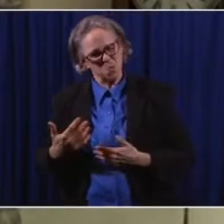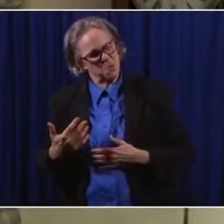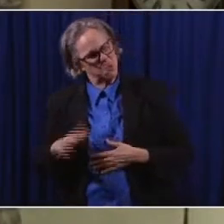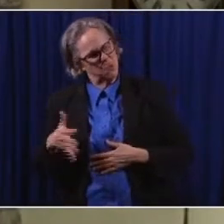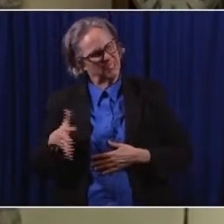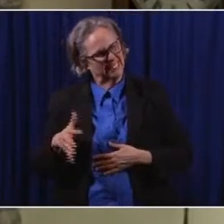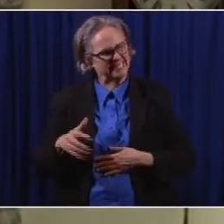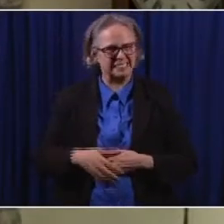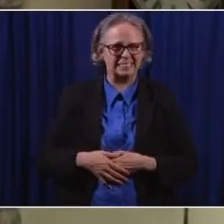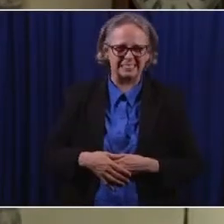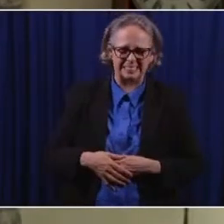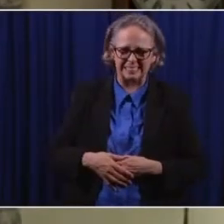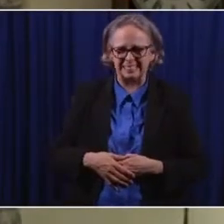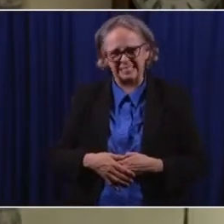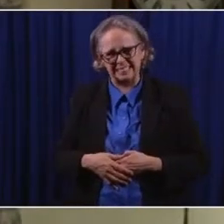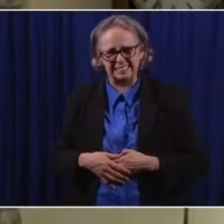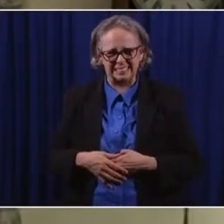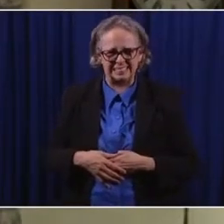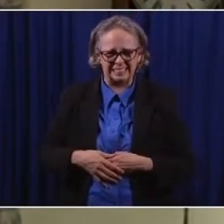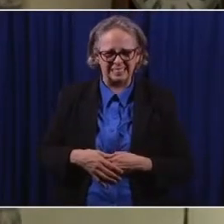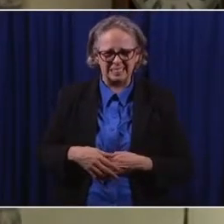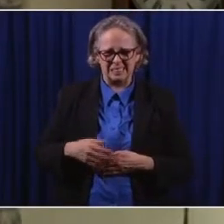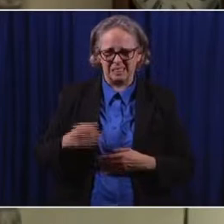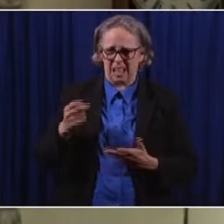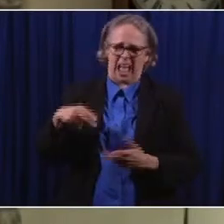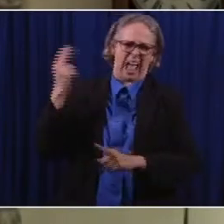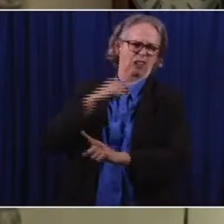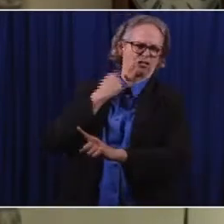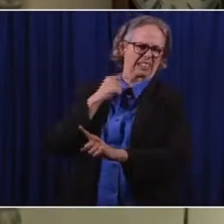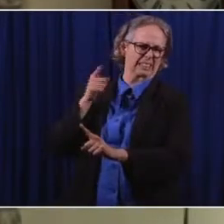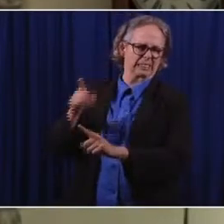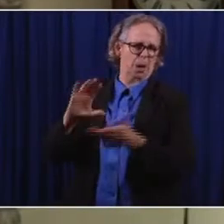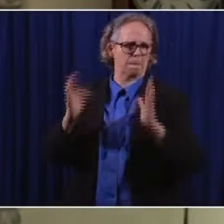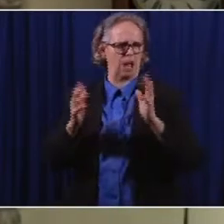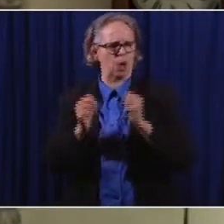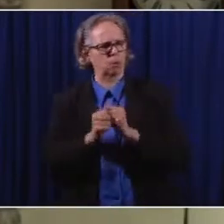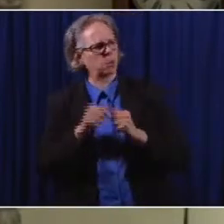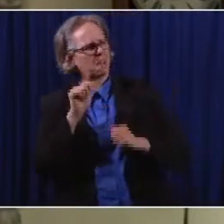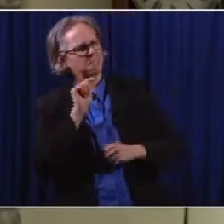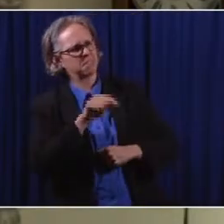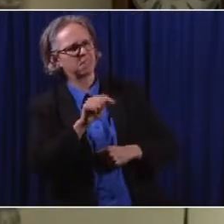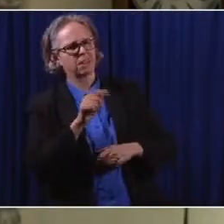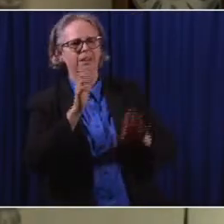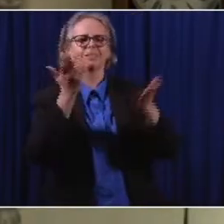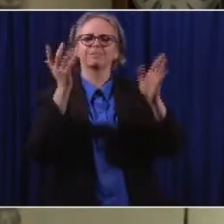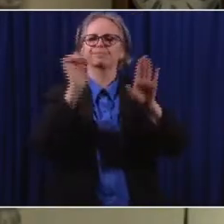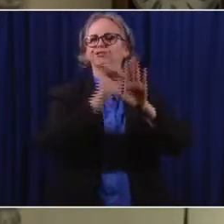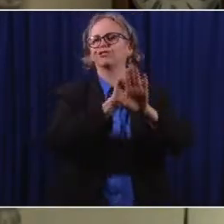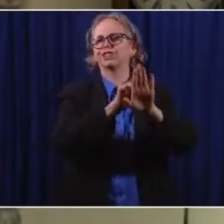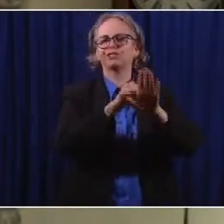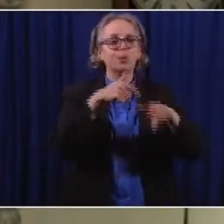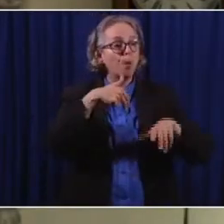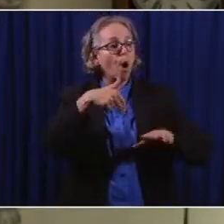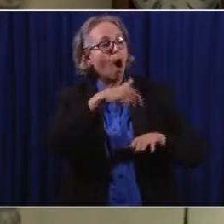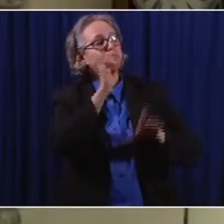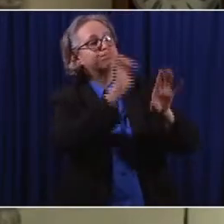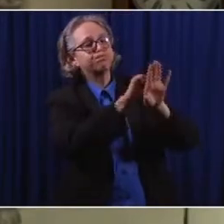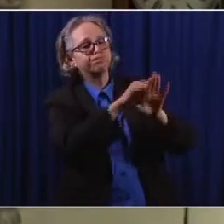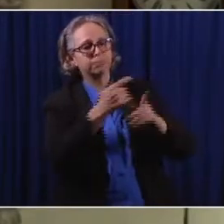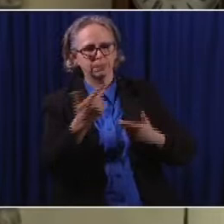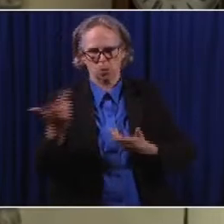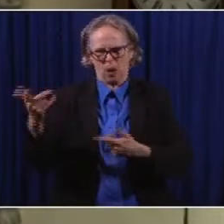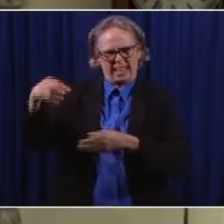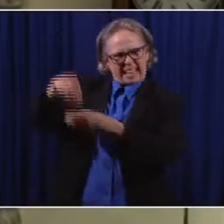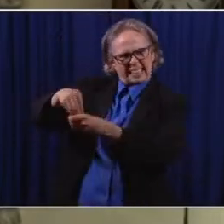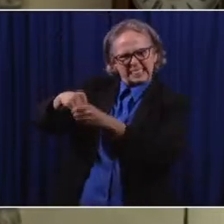probably much higher risk than the normal trick-or-treating, just because of the close proximity inside